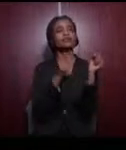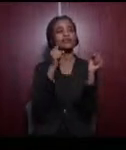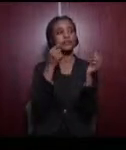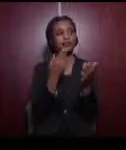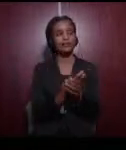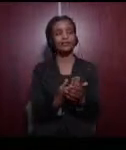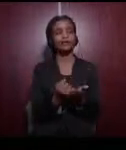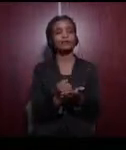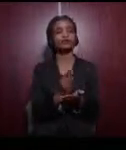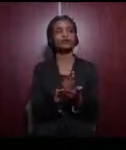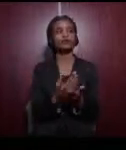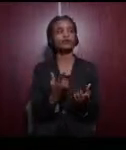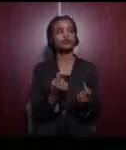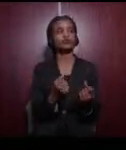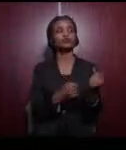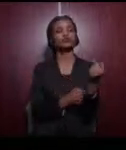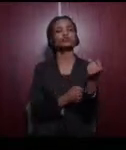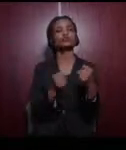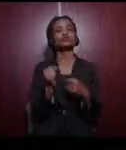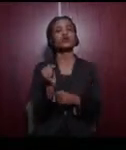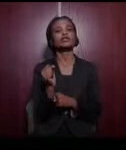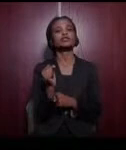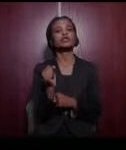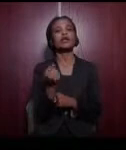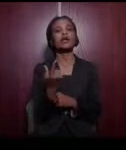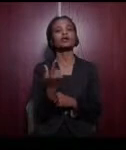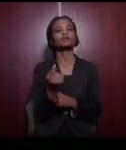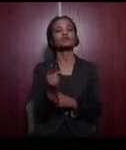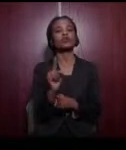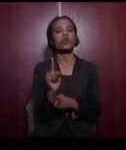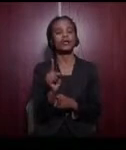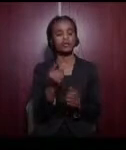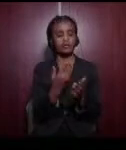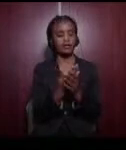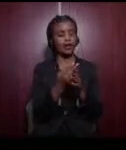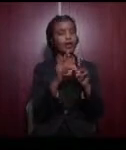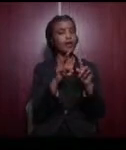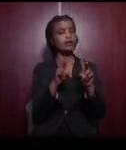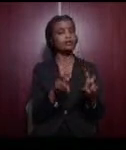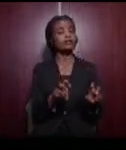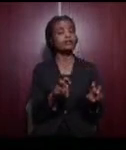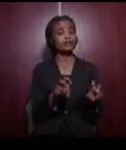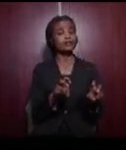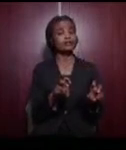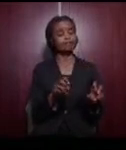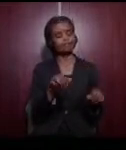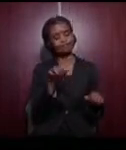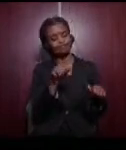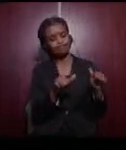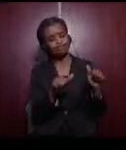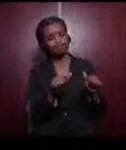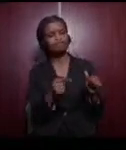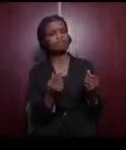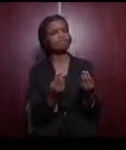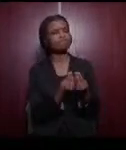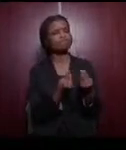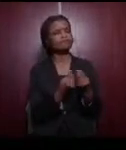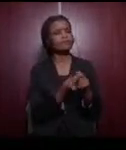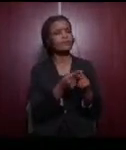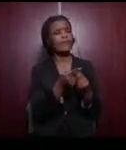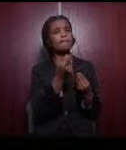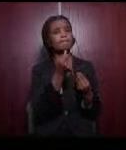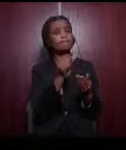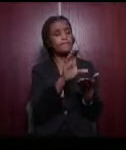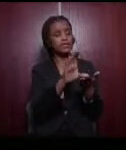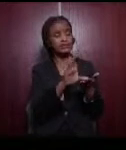assess ukuthi kena all the things that kena are budgeted for us. Do they reach us now?